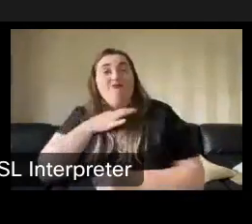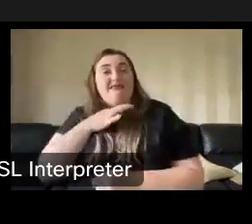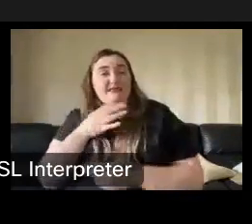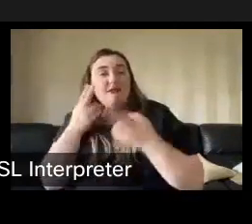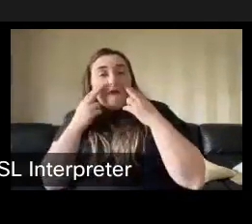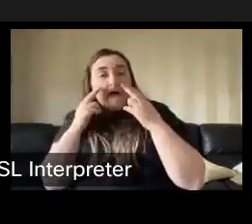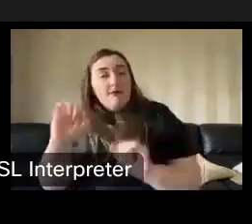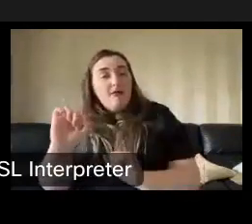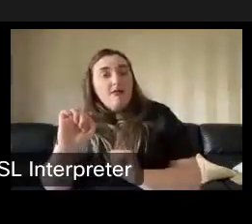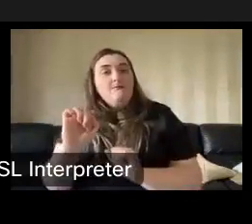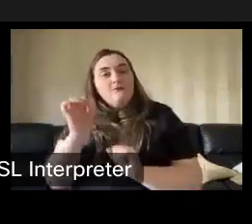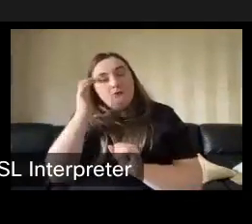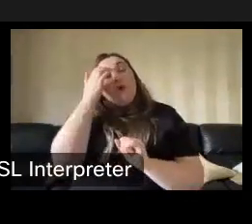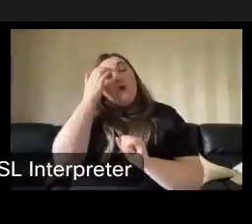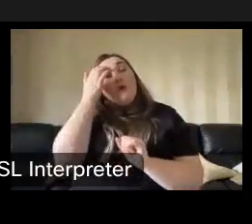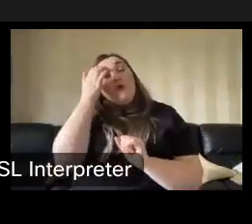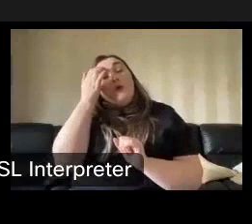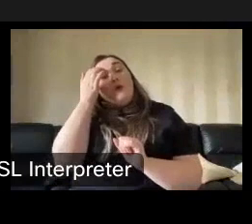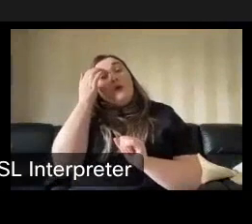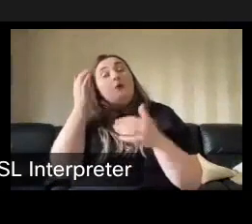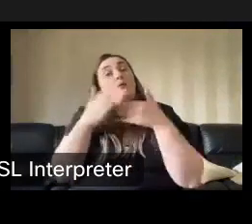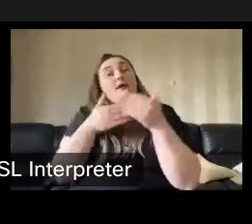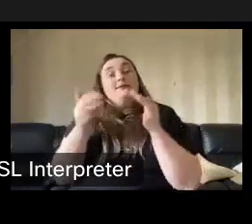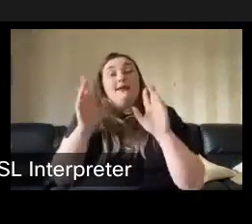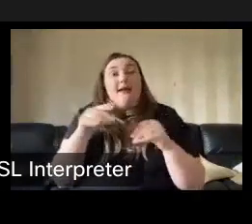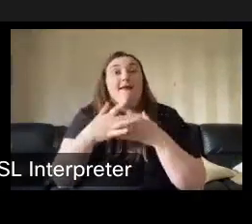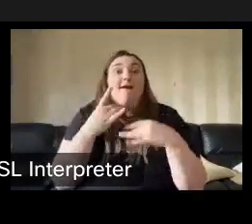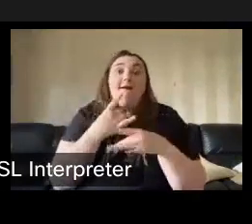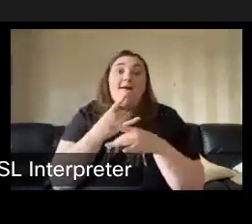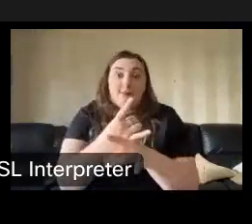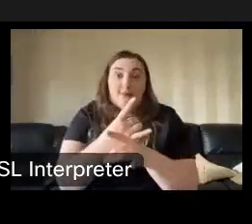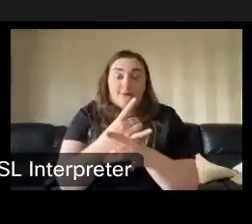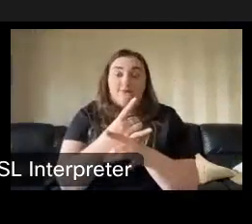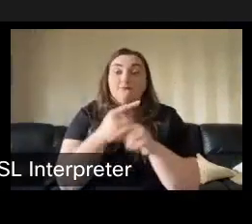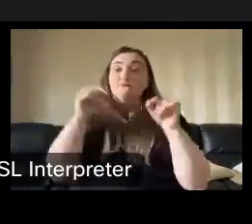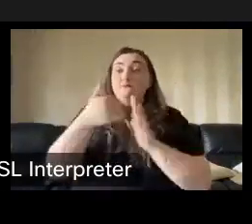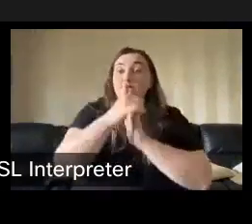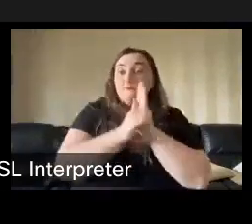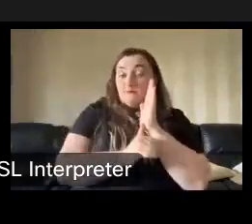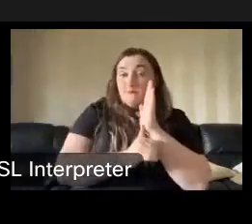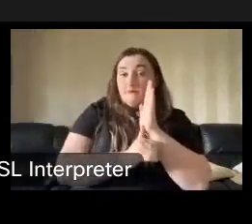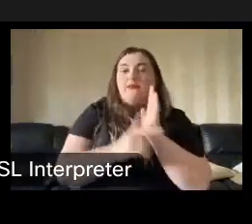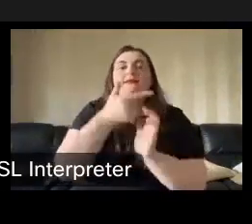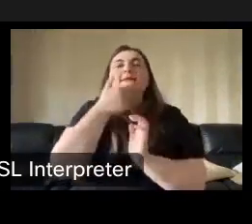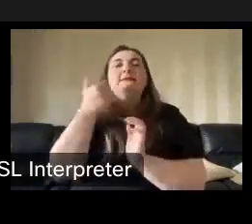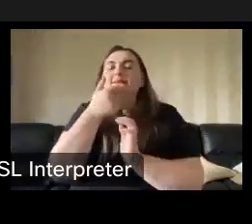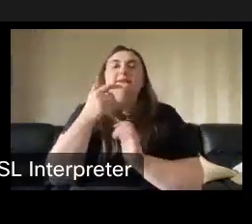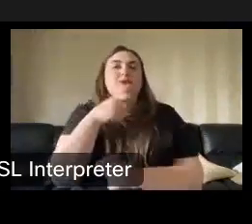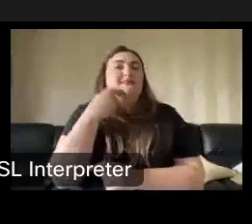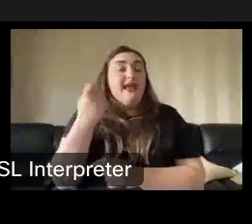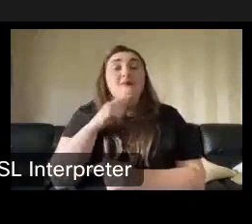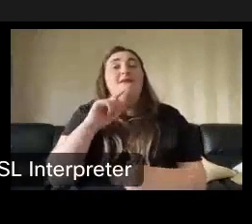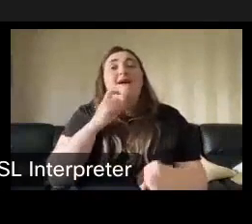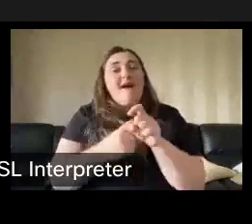Okay, now in terms of what helps. So again, this is a list, easy to say, hard to actually make